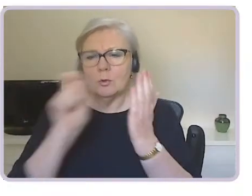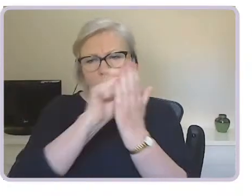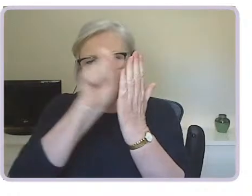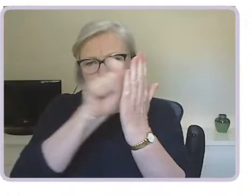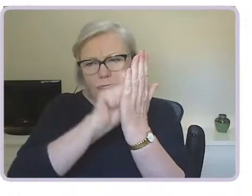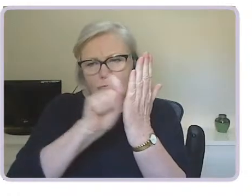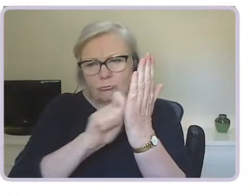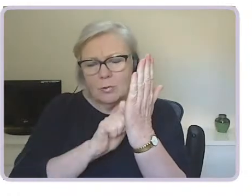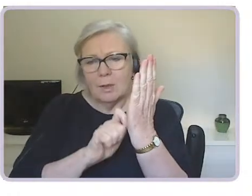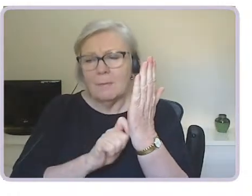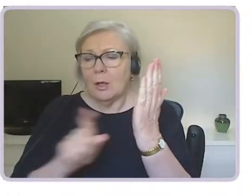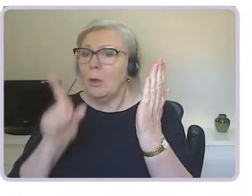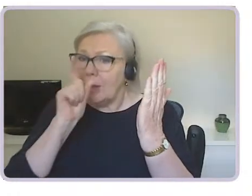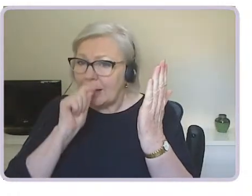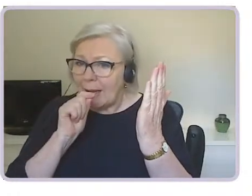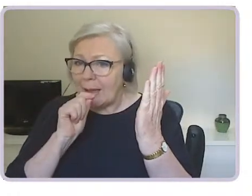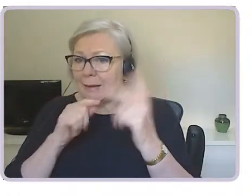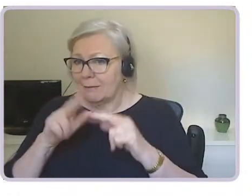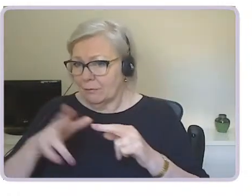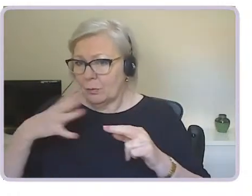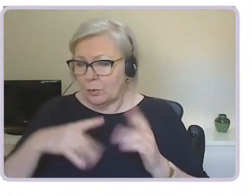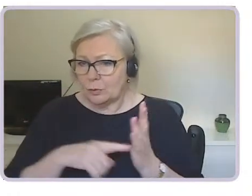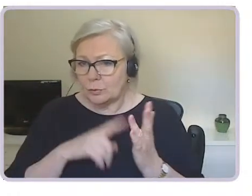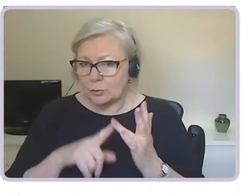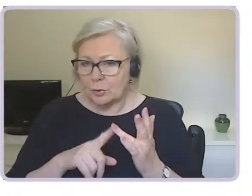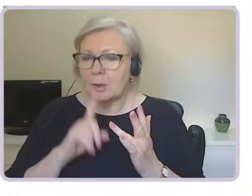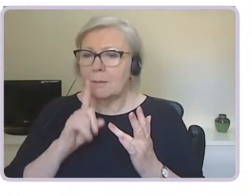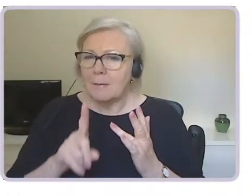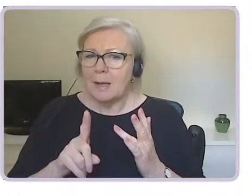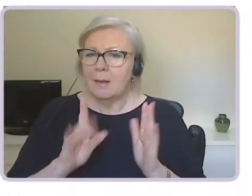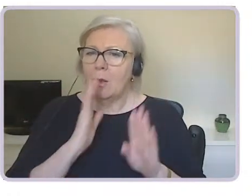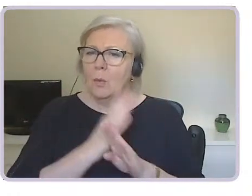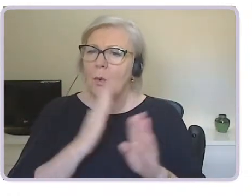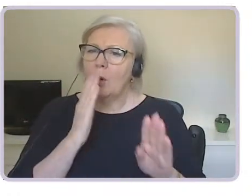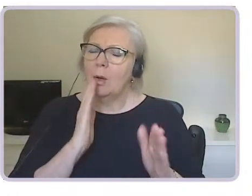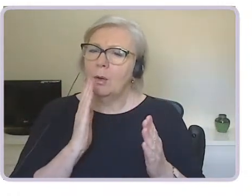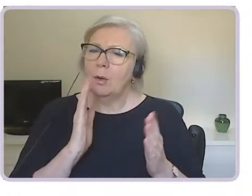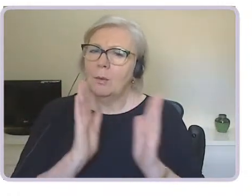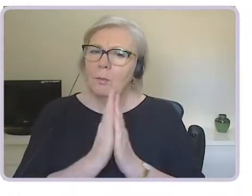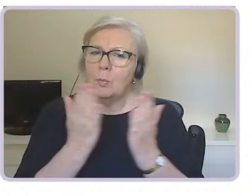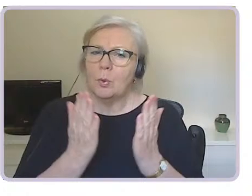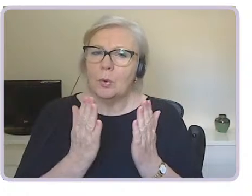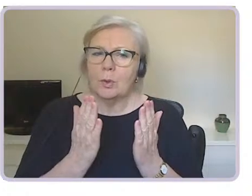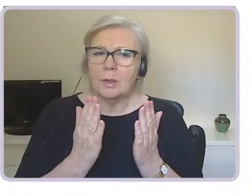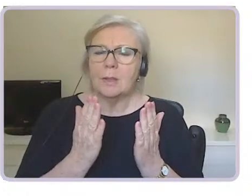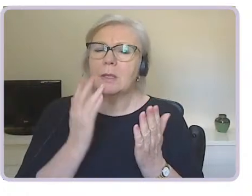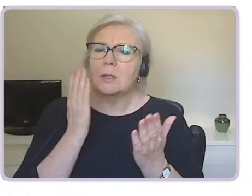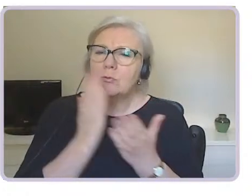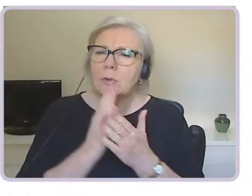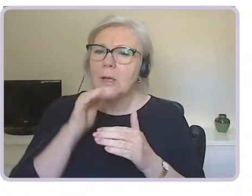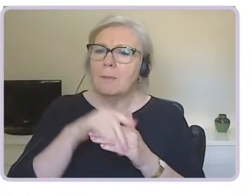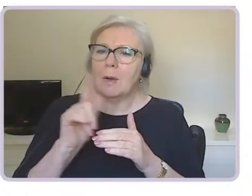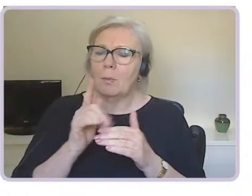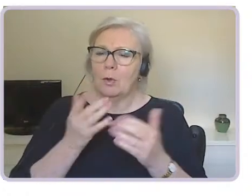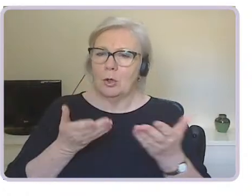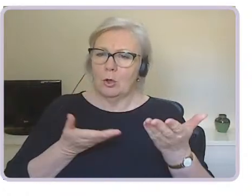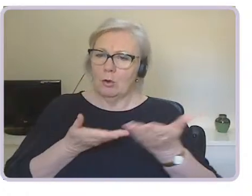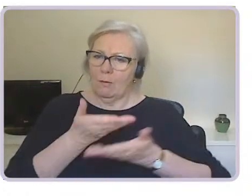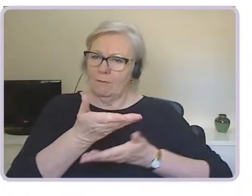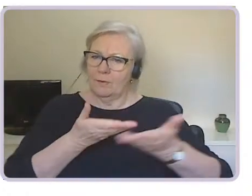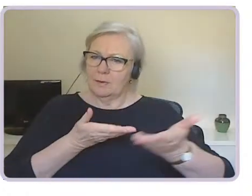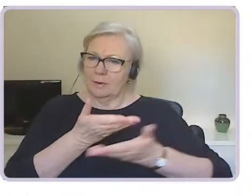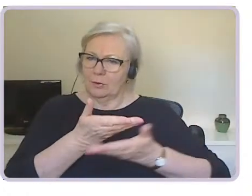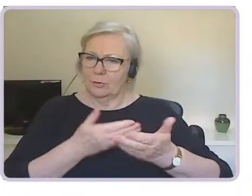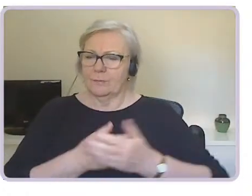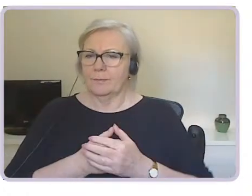written self-reflect in the workbook, but it's primarily and fundamentally a conversation guide. And we advocate that people